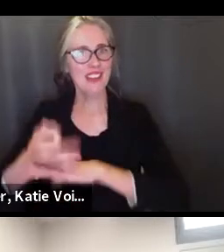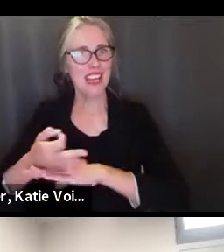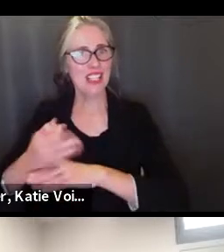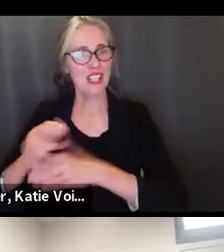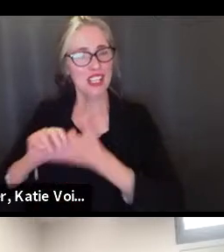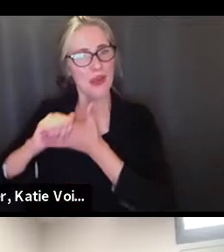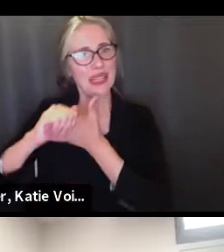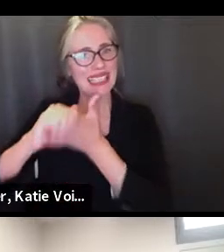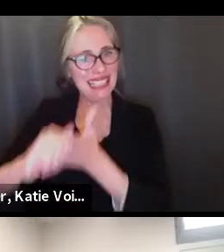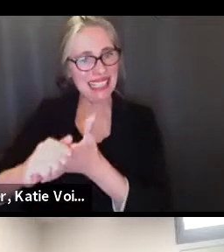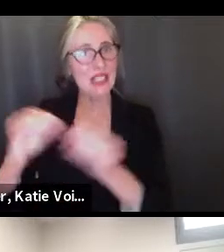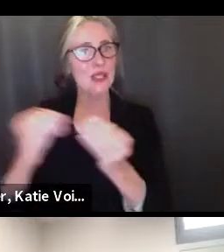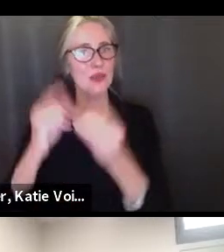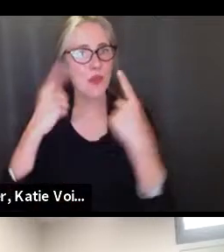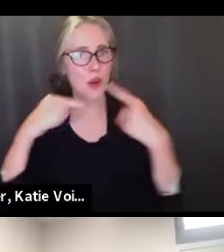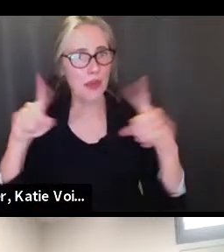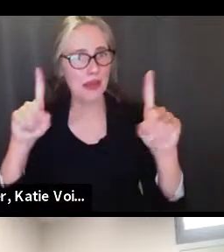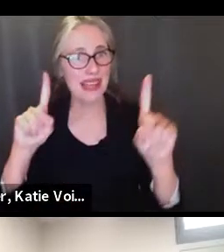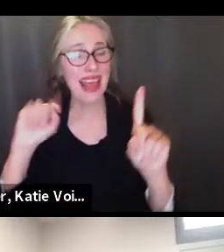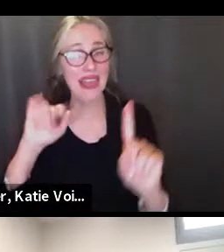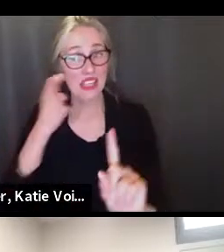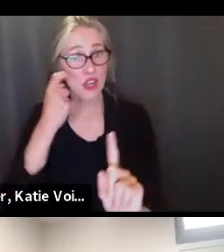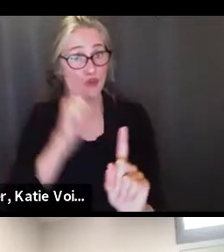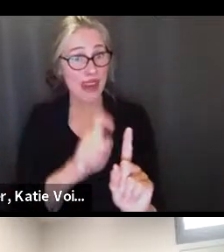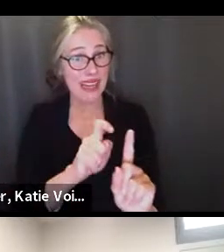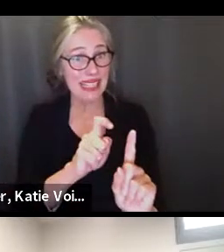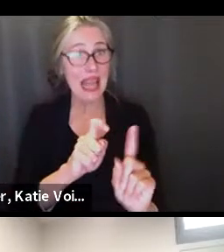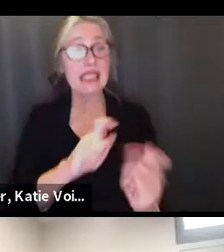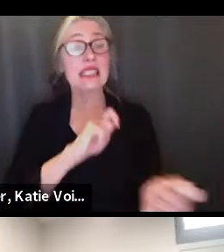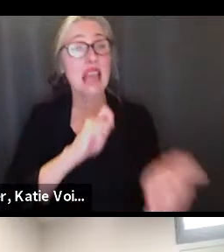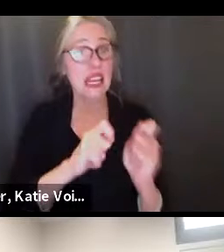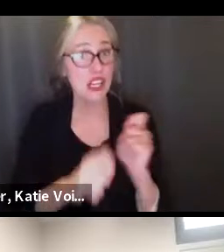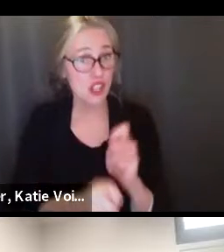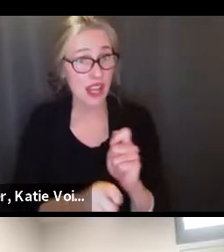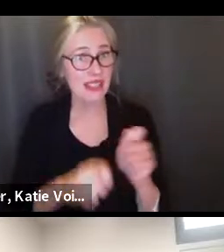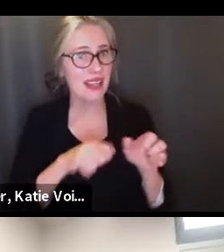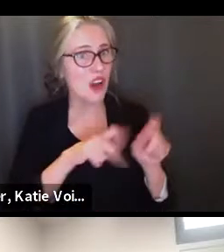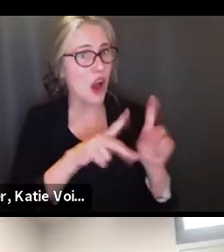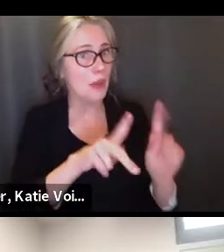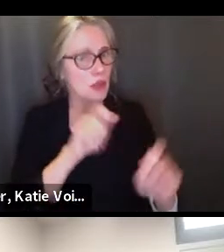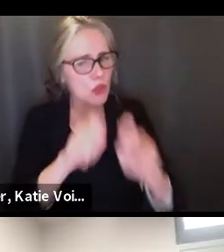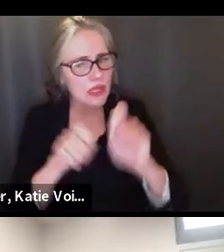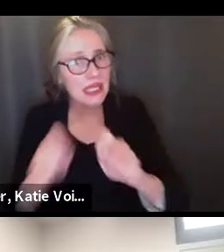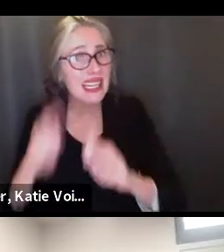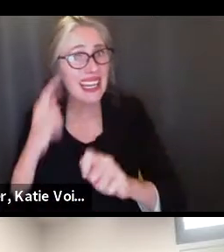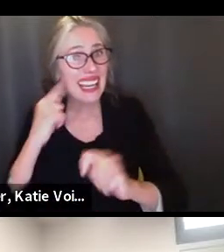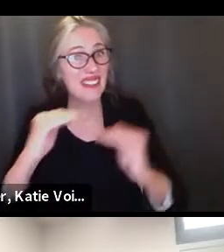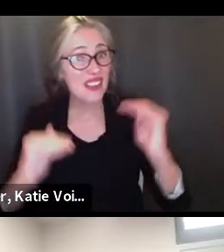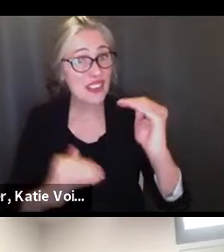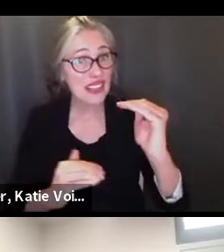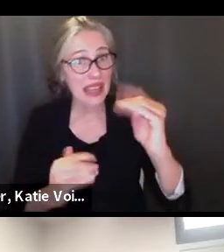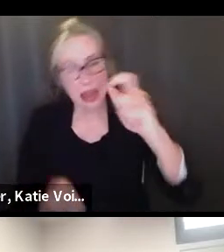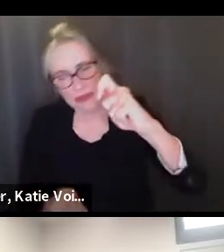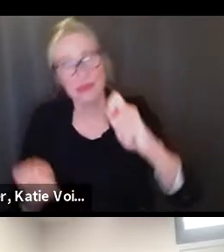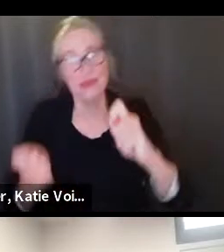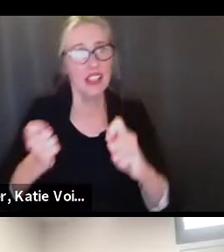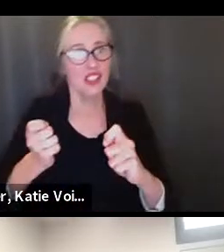intent. This includes recognizing, naming, and addressing those opportunity gaps